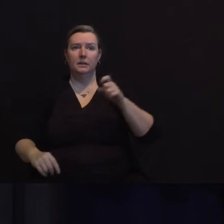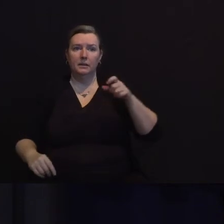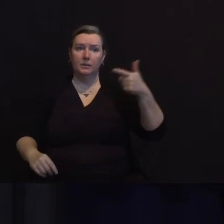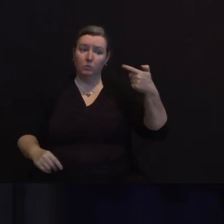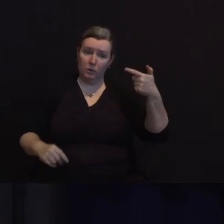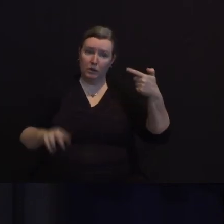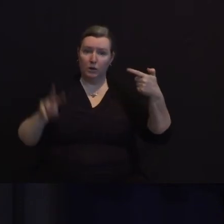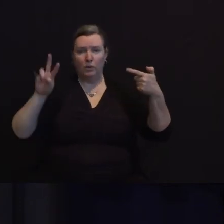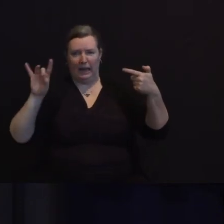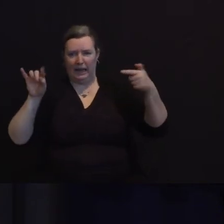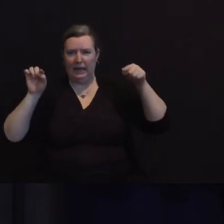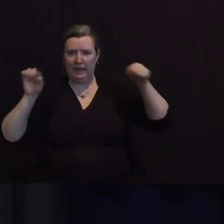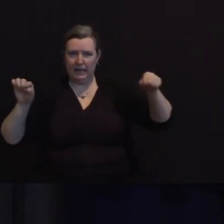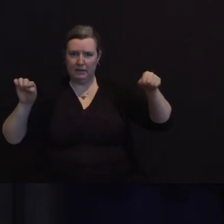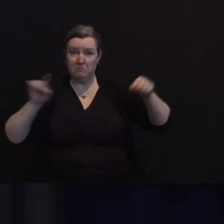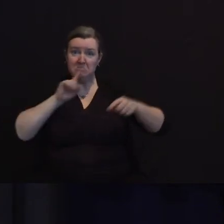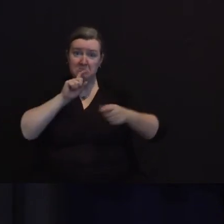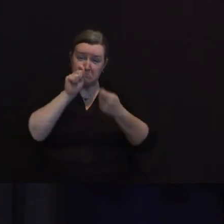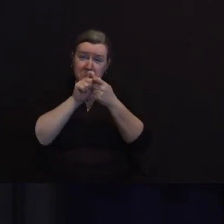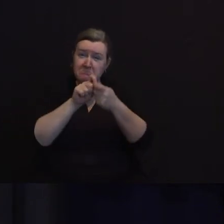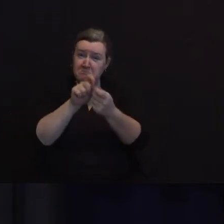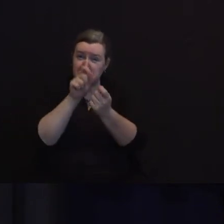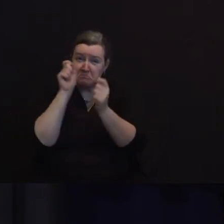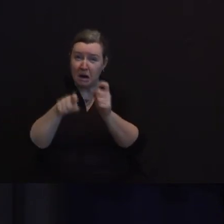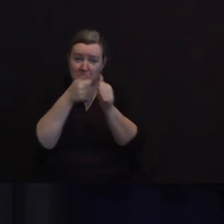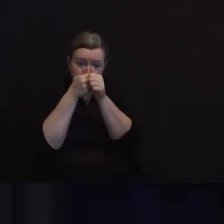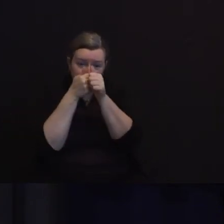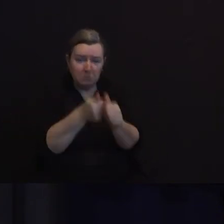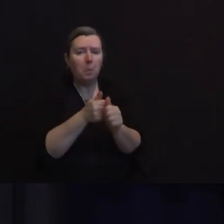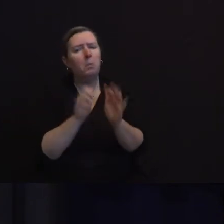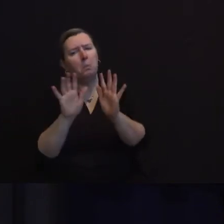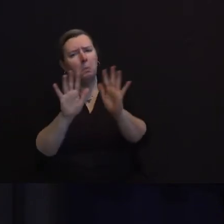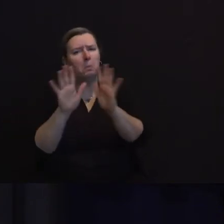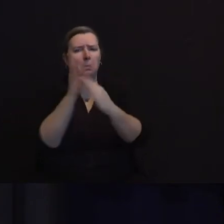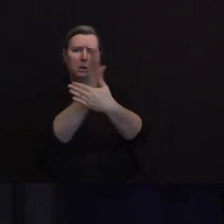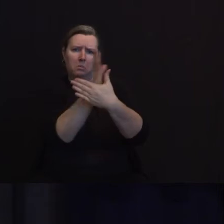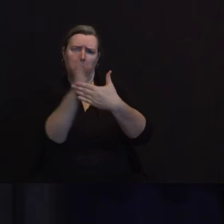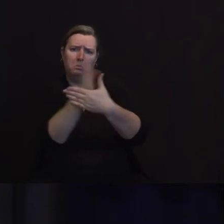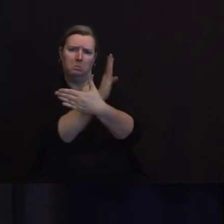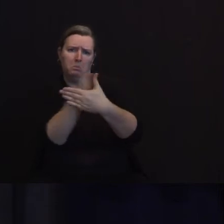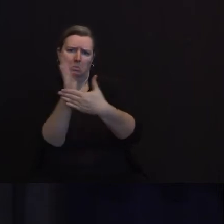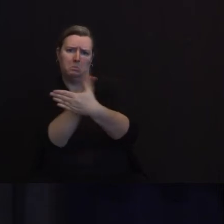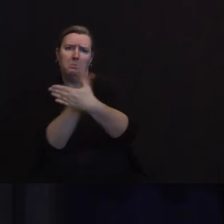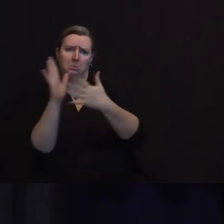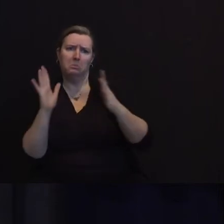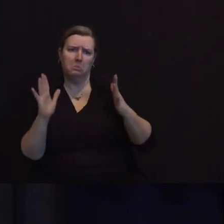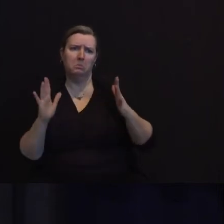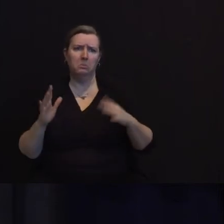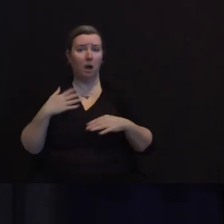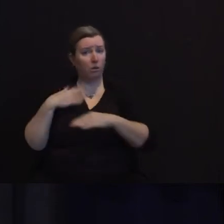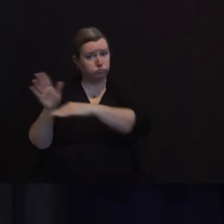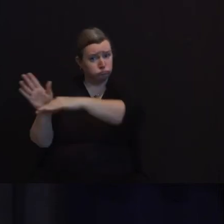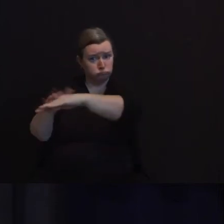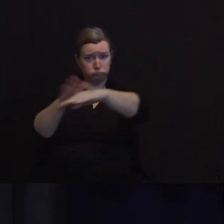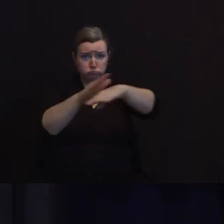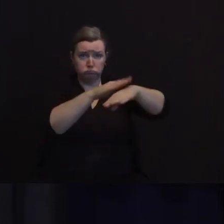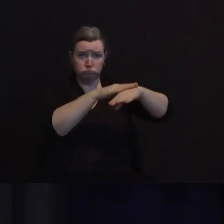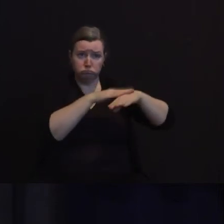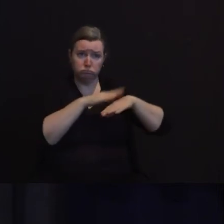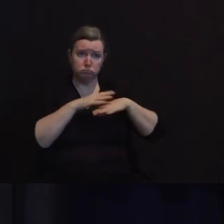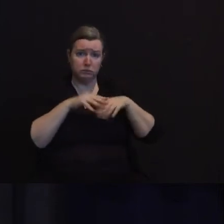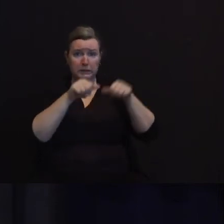limit. We are reinforcing with all sites that they should be making second appointments when